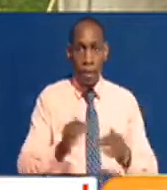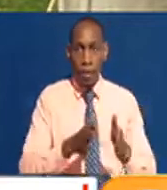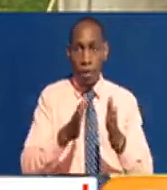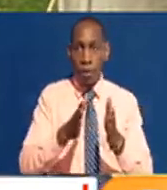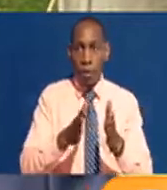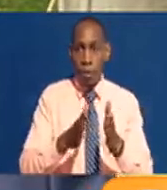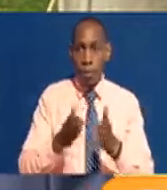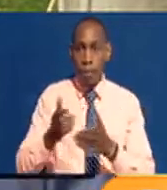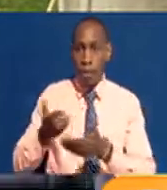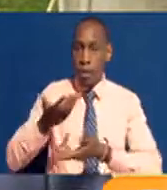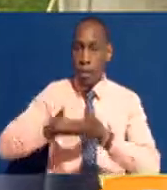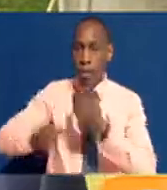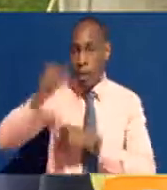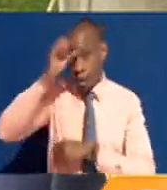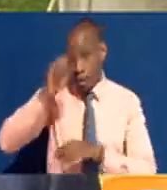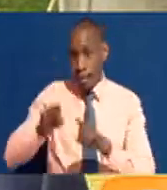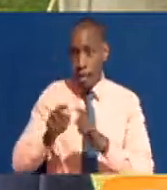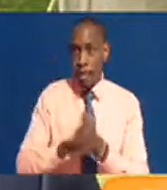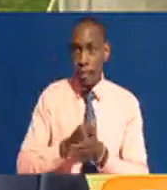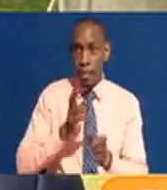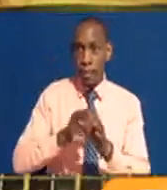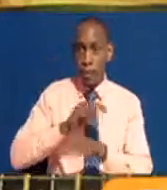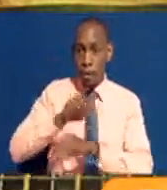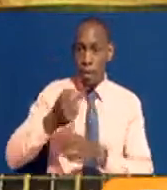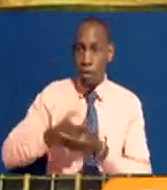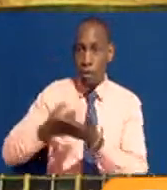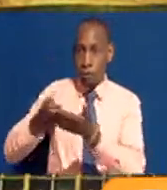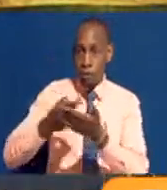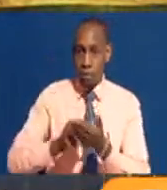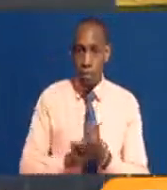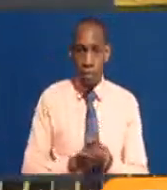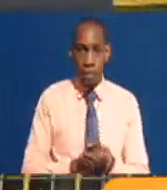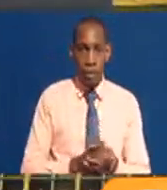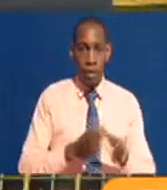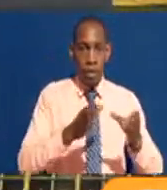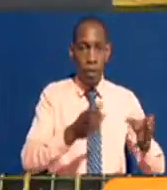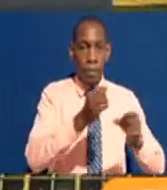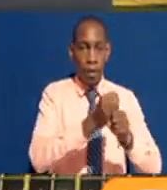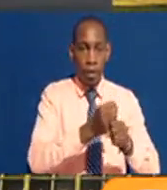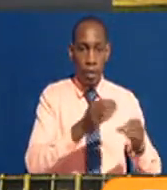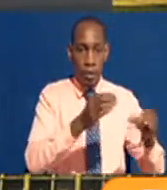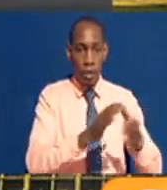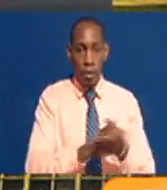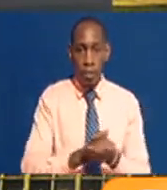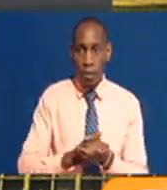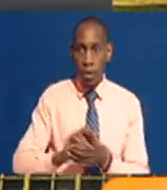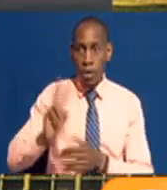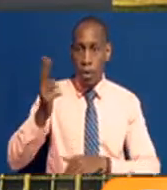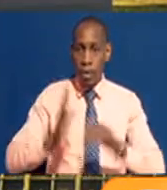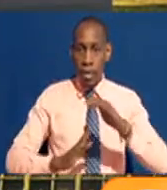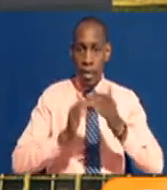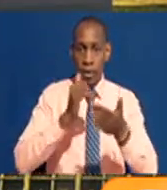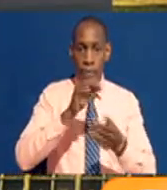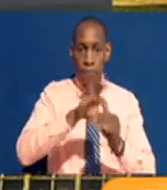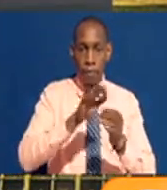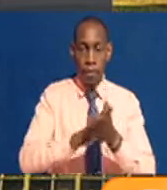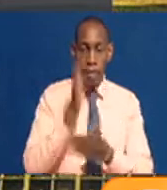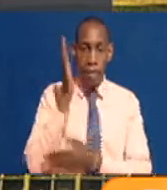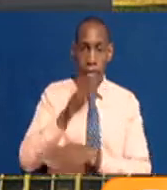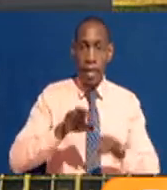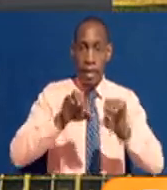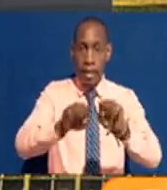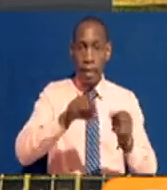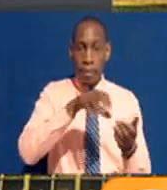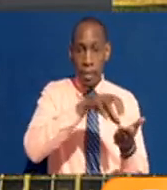reach government and also engage in the national dialogue. With the party or coalition of parties with the second highest votes automatically taking up